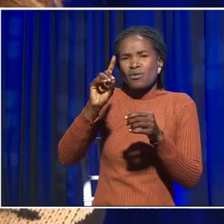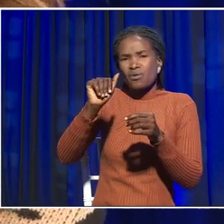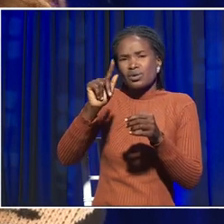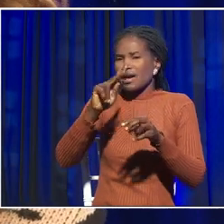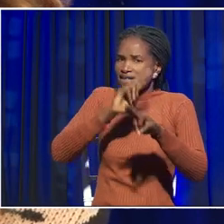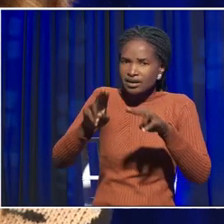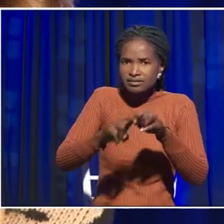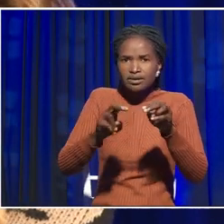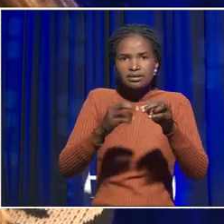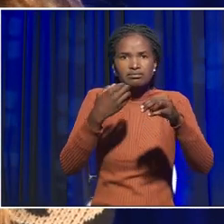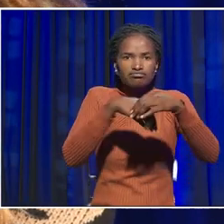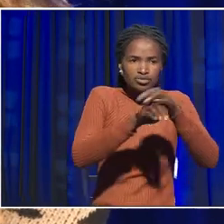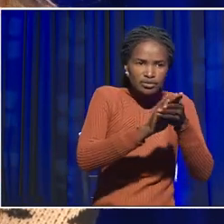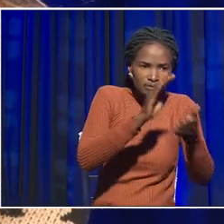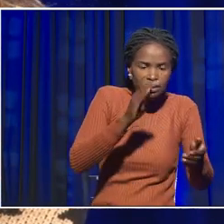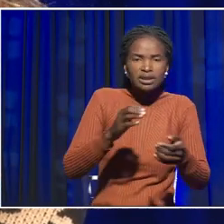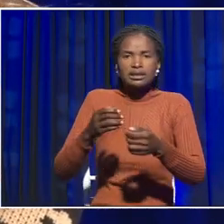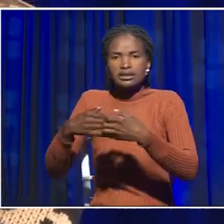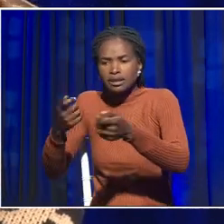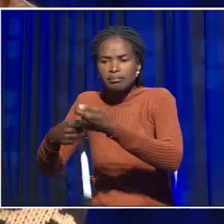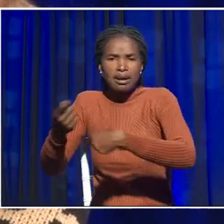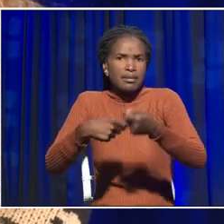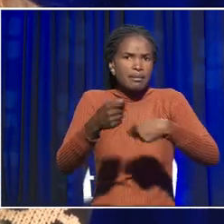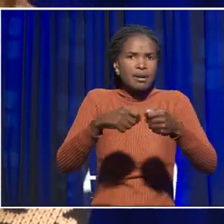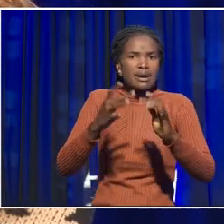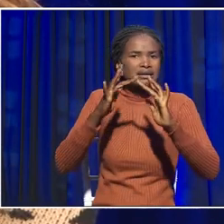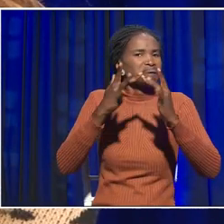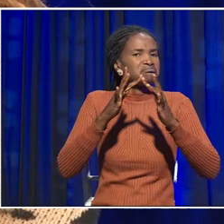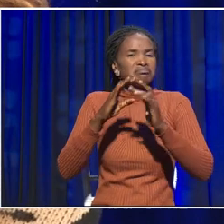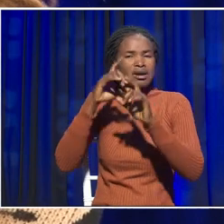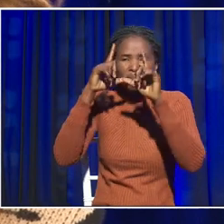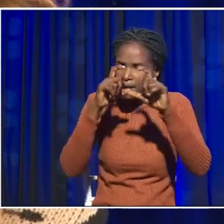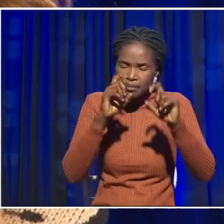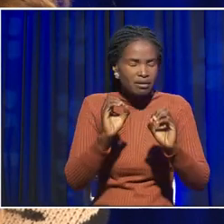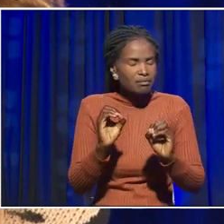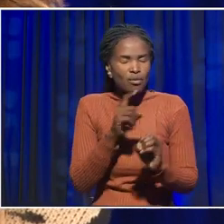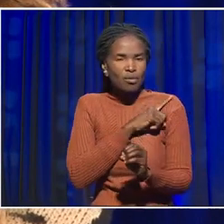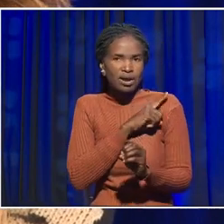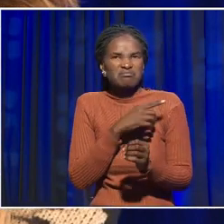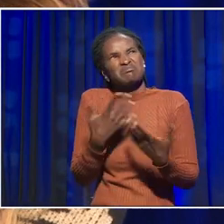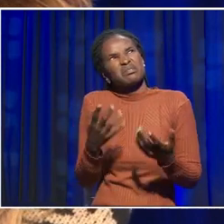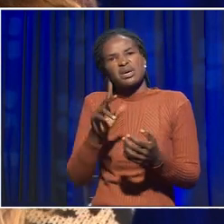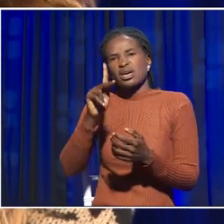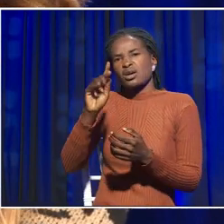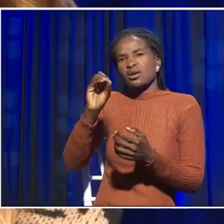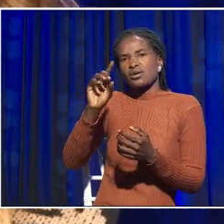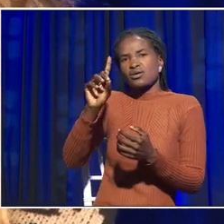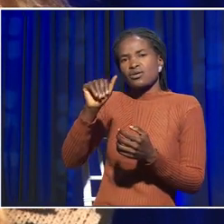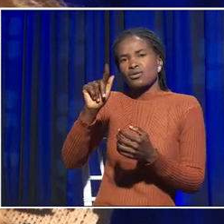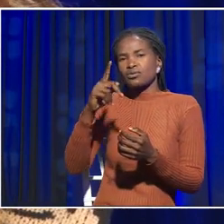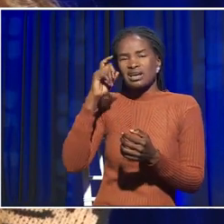investing further and actually commercialize that. Why? Because what they thought is, well, this new